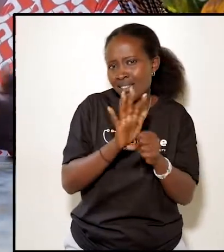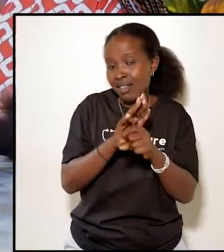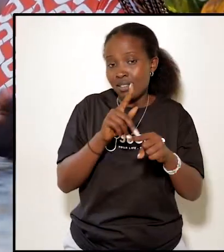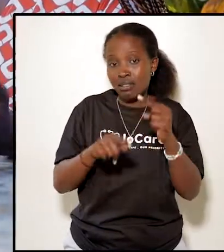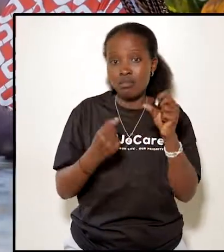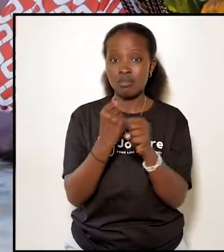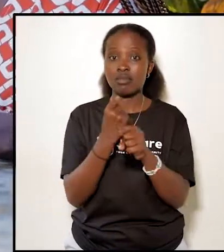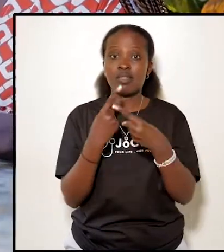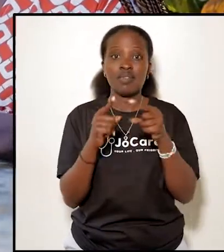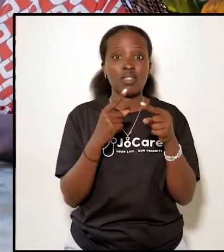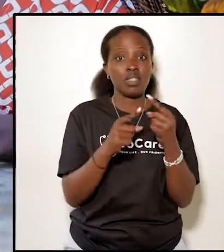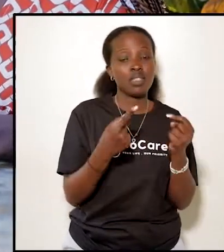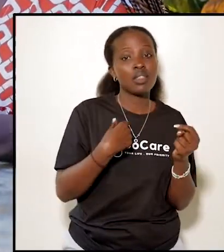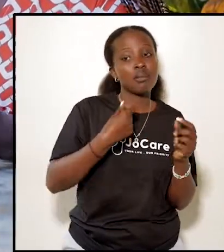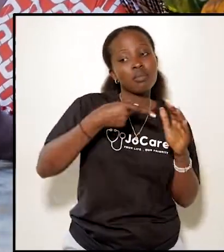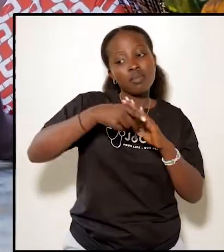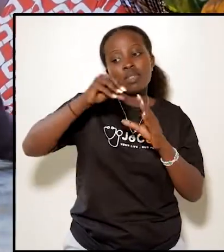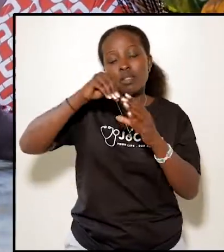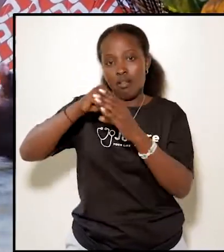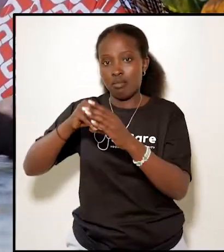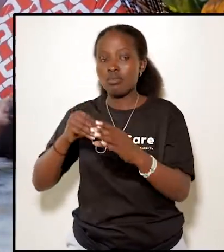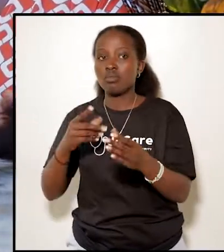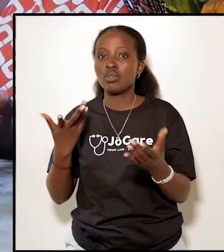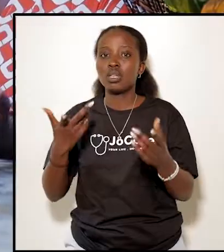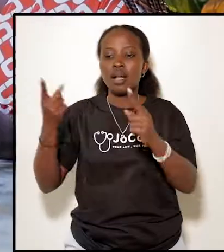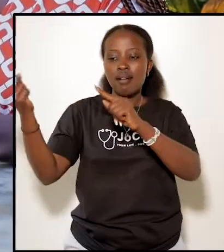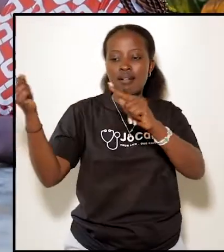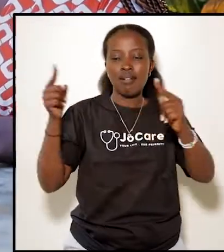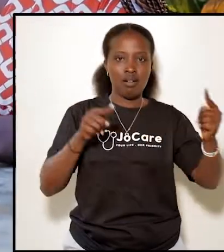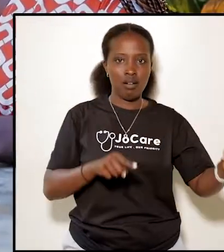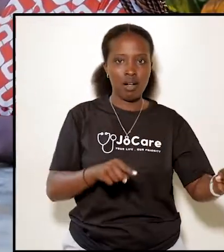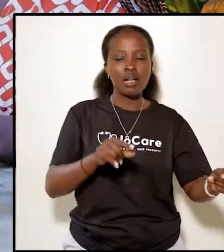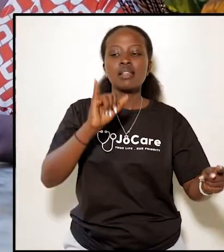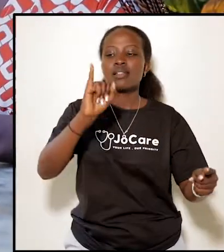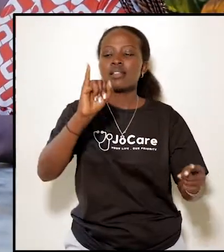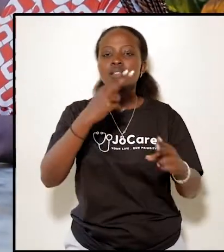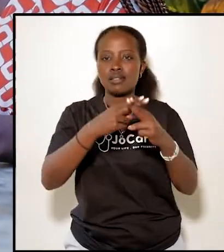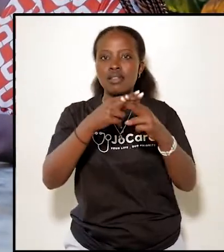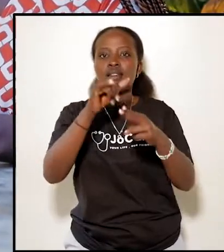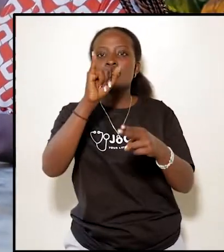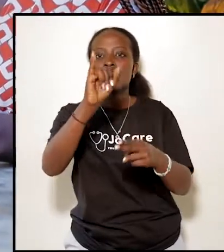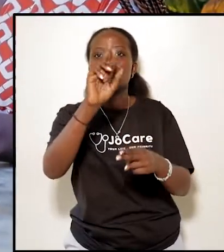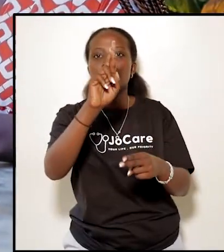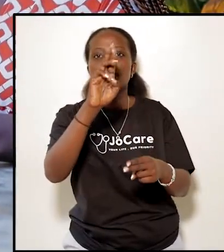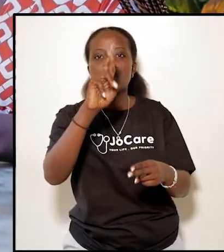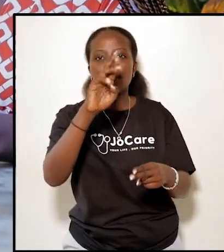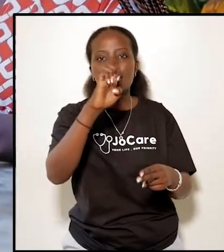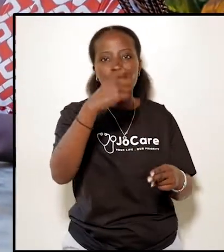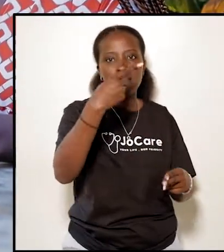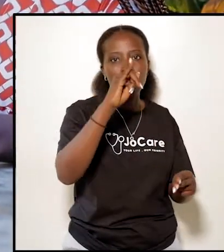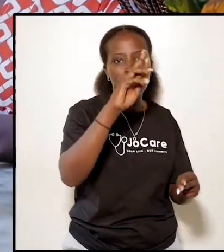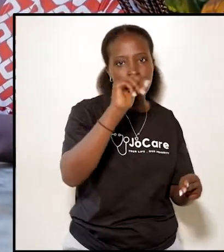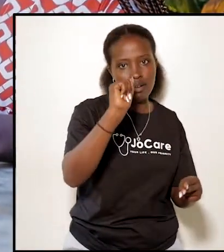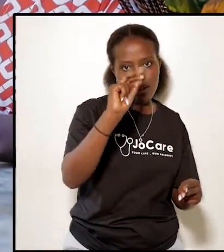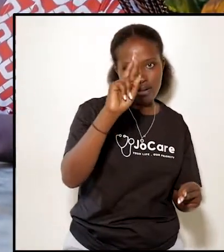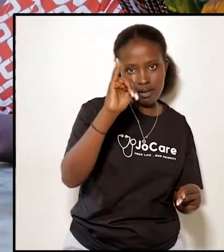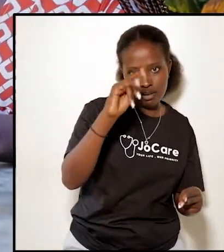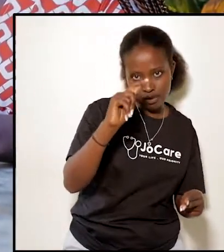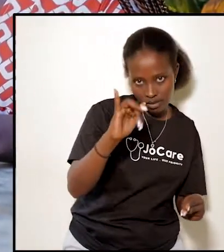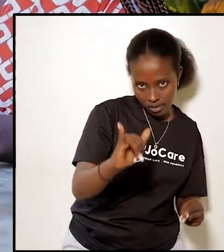or hyperactivity. That's also symptoms that may come with irregularities. Also, those are kind of symptom